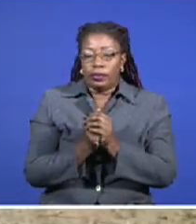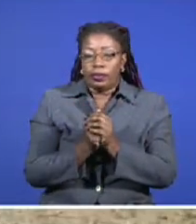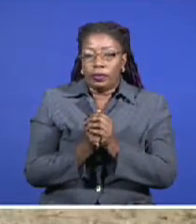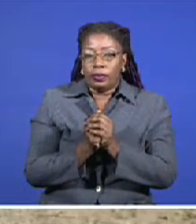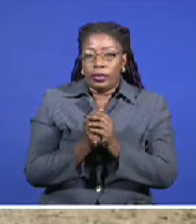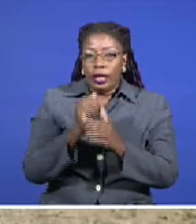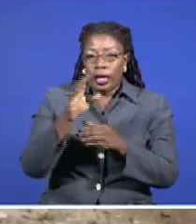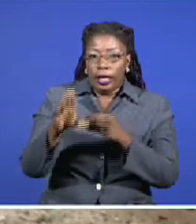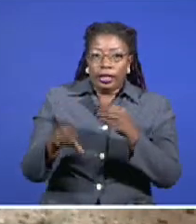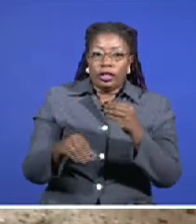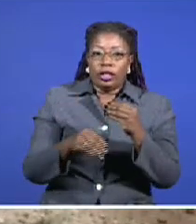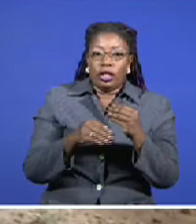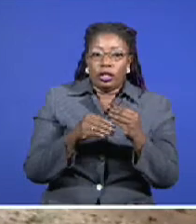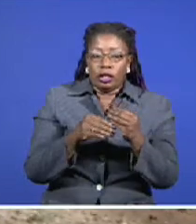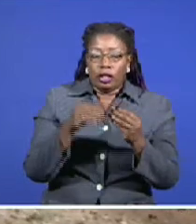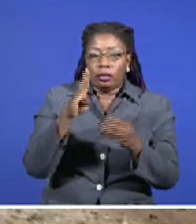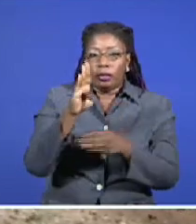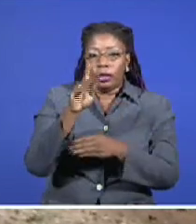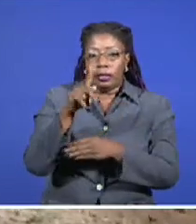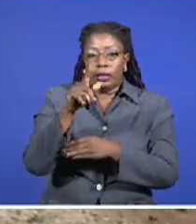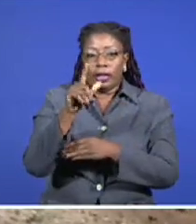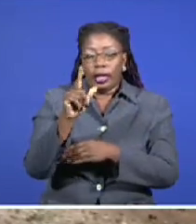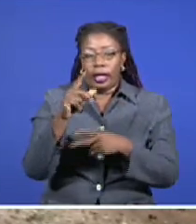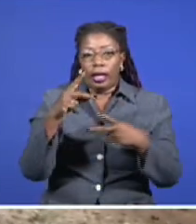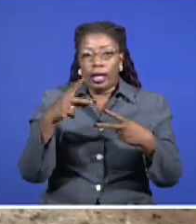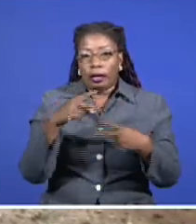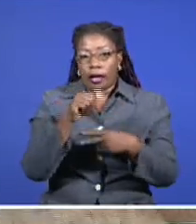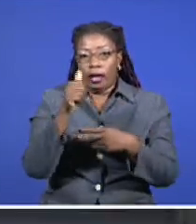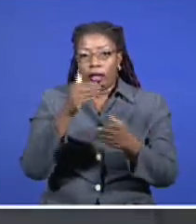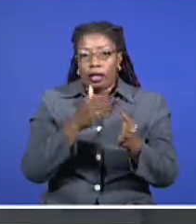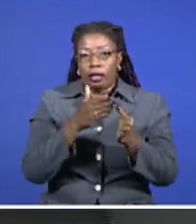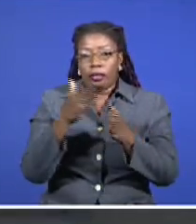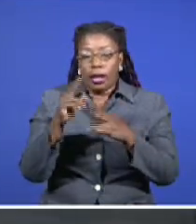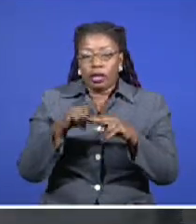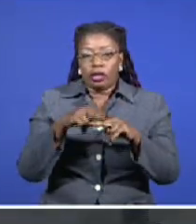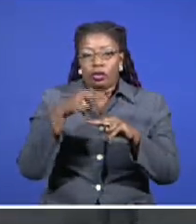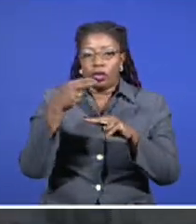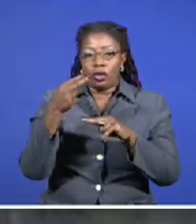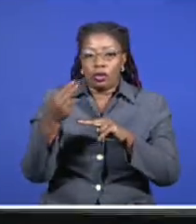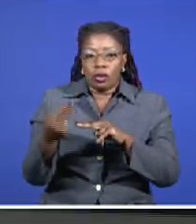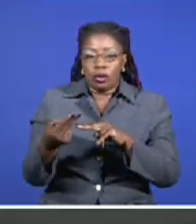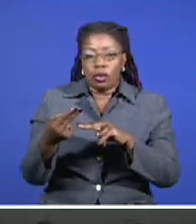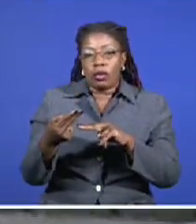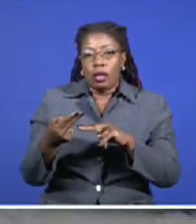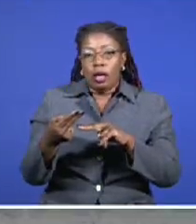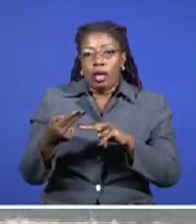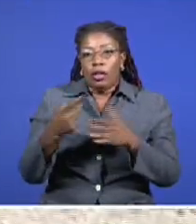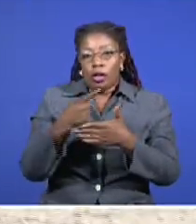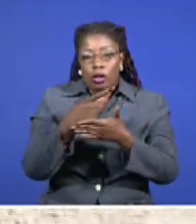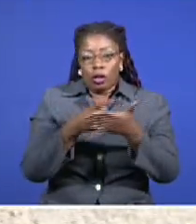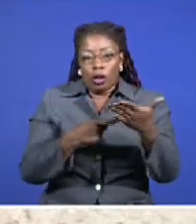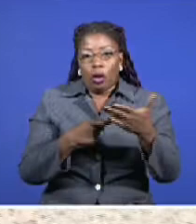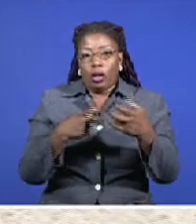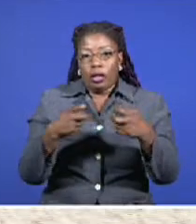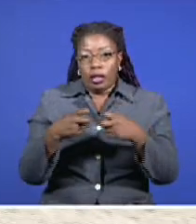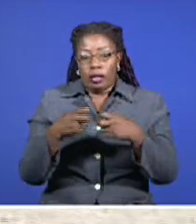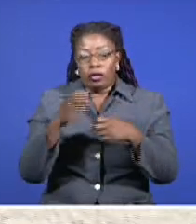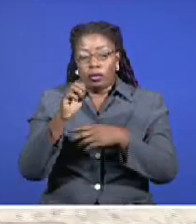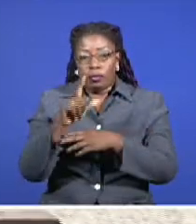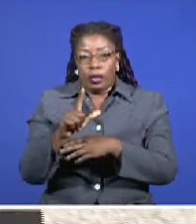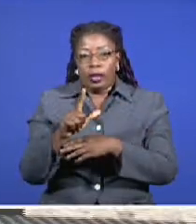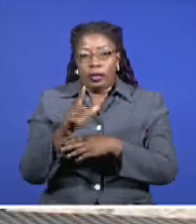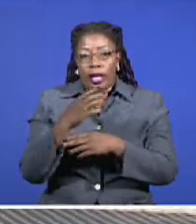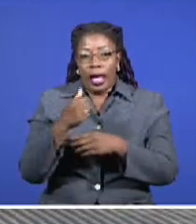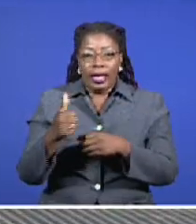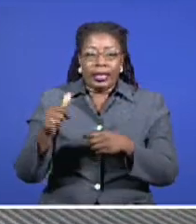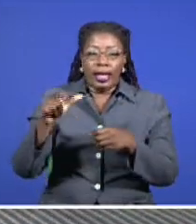addition, B.P.L has other plans to improve reliability and reduce electricity costs. Among them, the incorporation of liquefied natural gas into